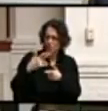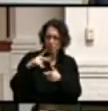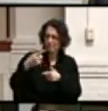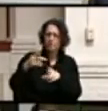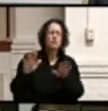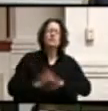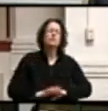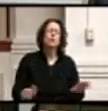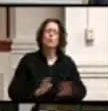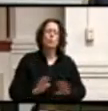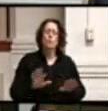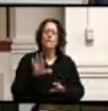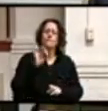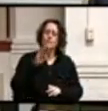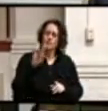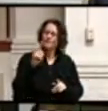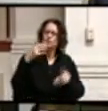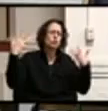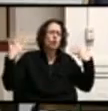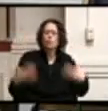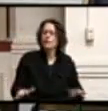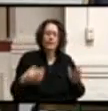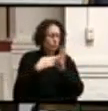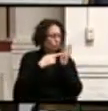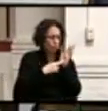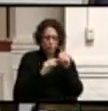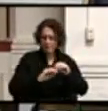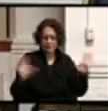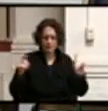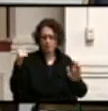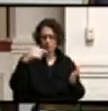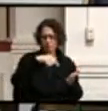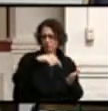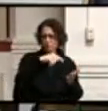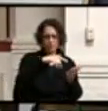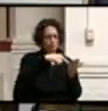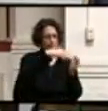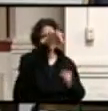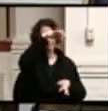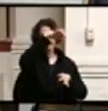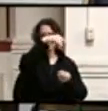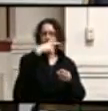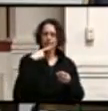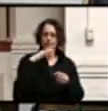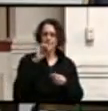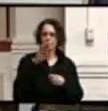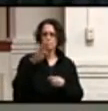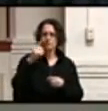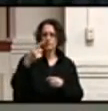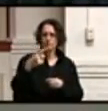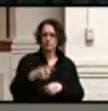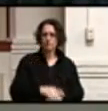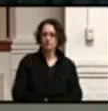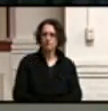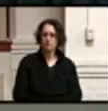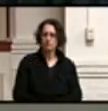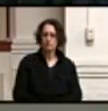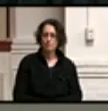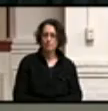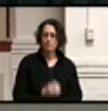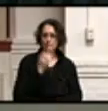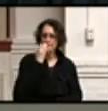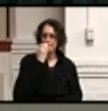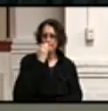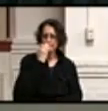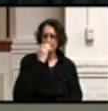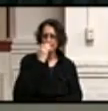like that. No, it's February 1st in the ordinance. February 1st. In the ordinance. Is that correct, Russ? 30